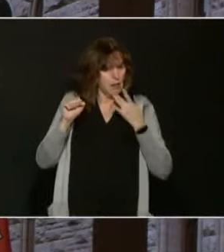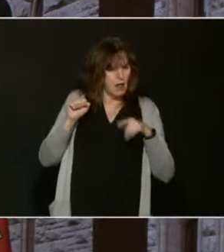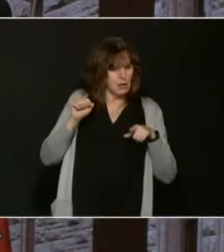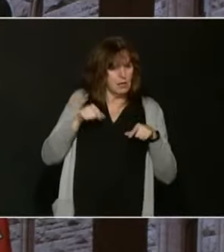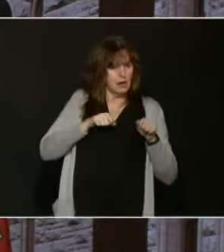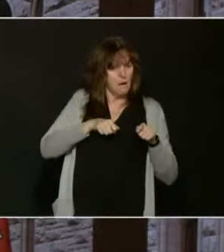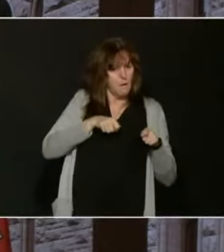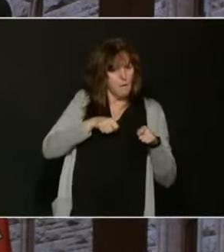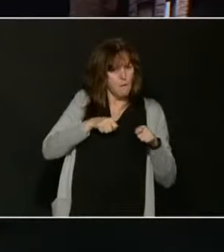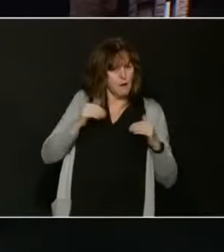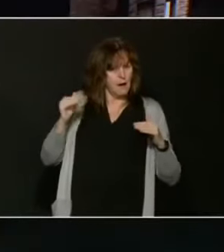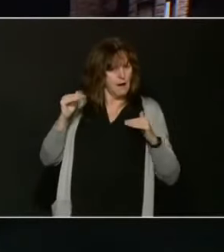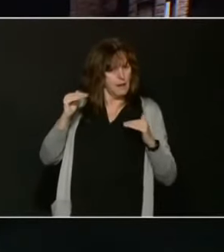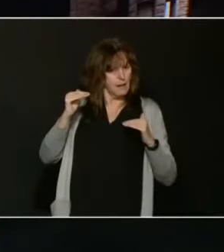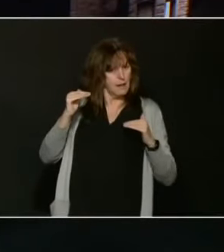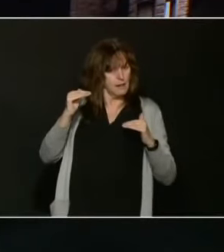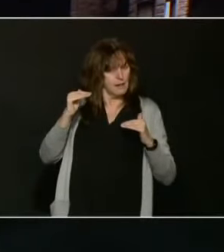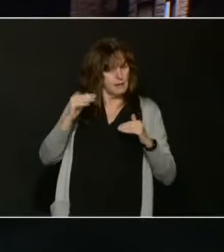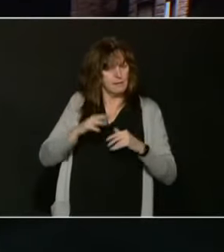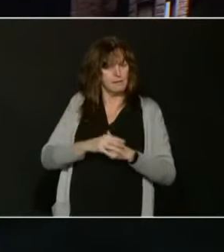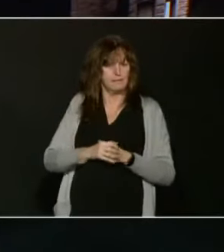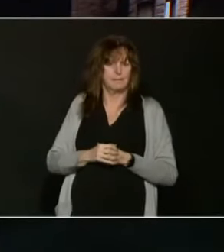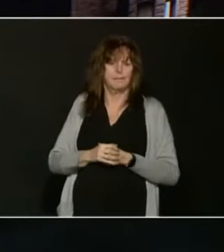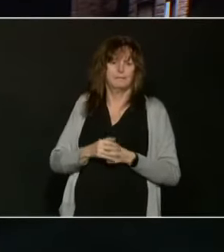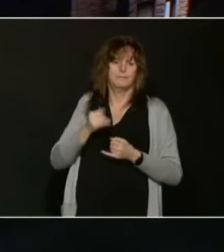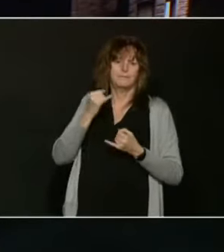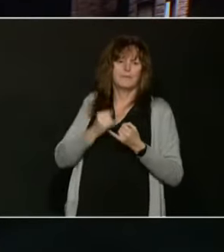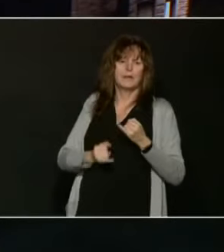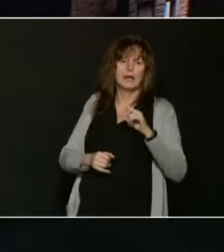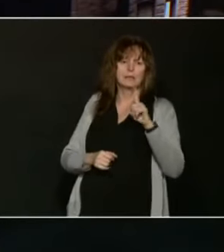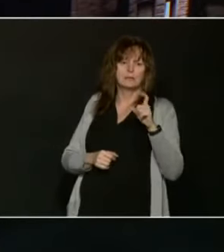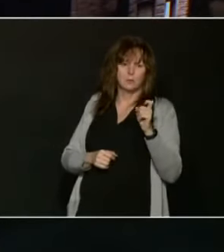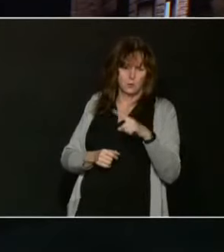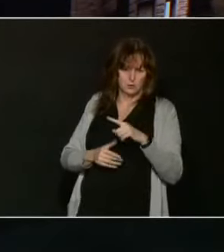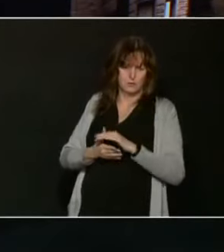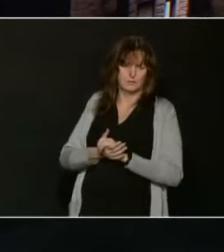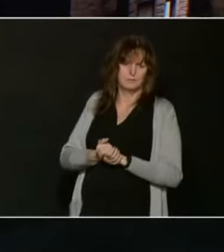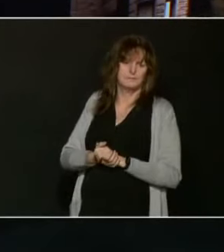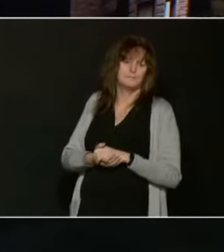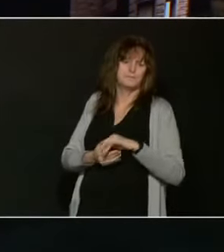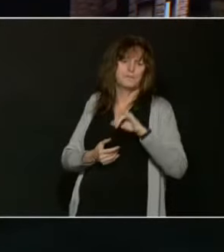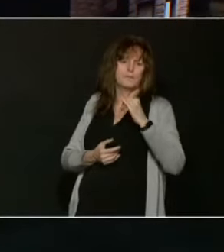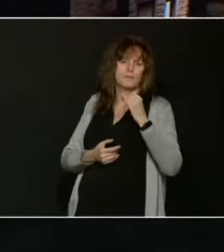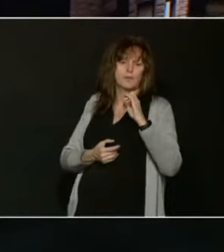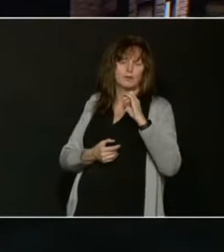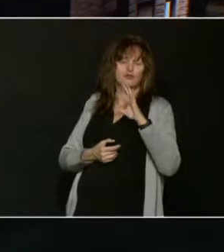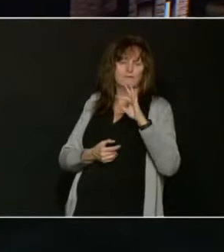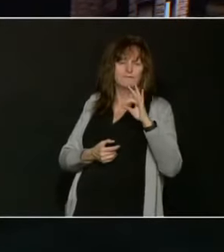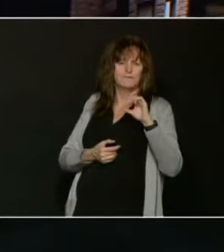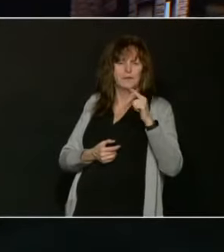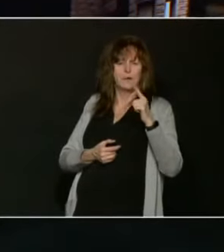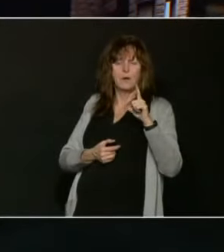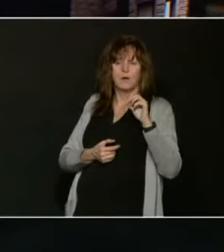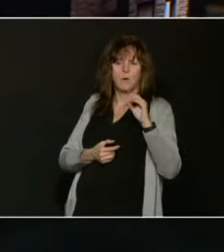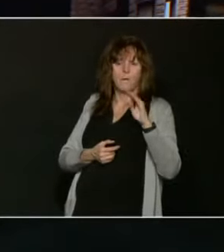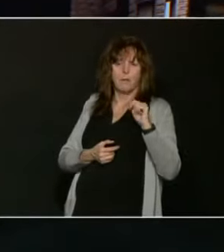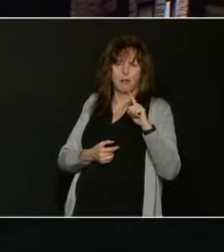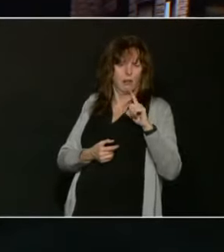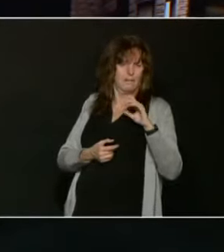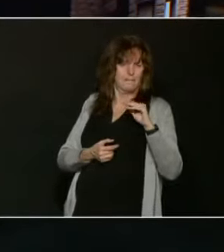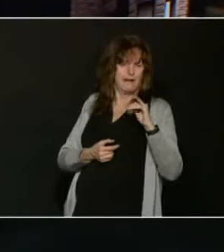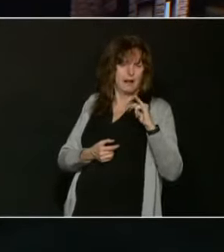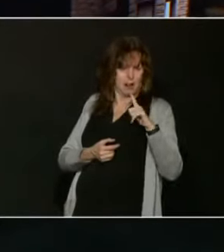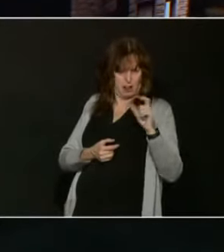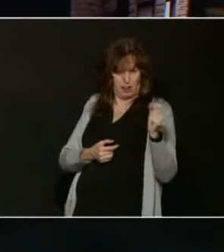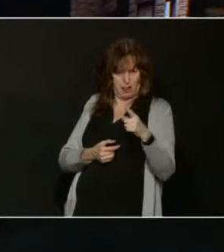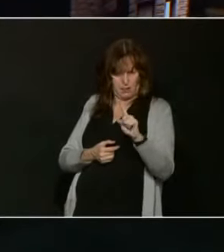Your last question comes from Jeff Gray from the Globe and Mail. Jeff, please go ahead. Oh, hi. Thanks. Yeah, I just wanted to